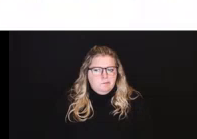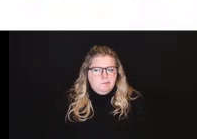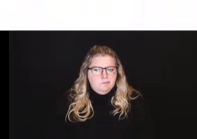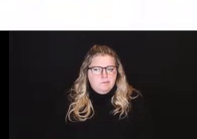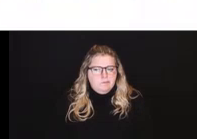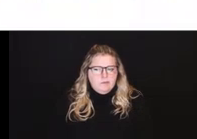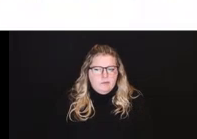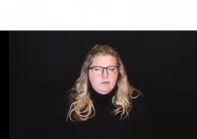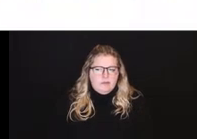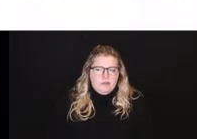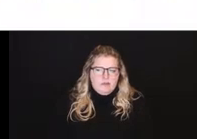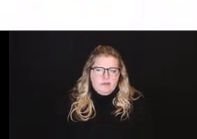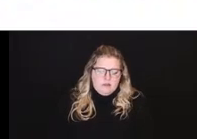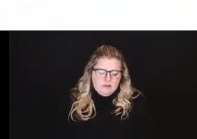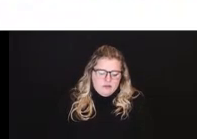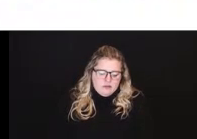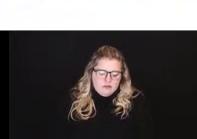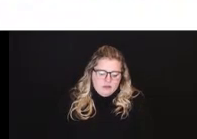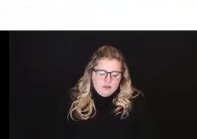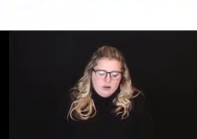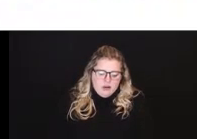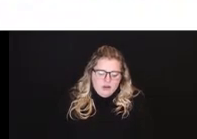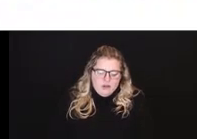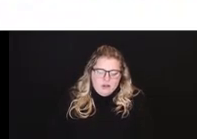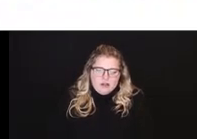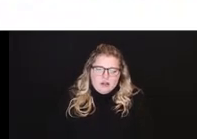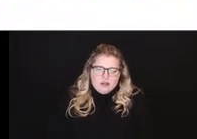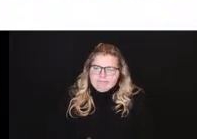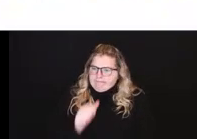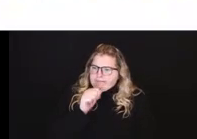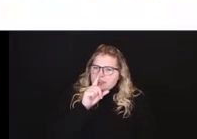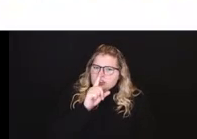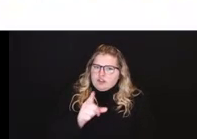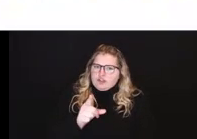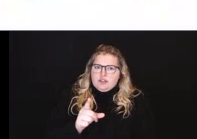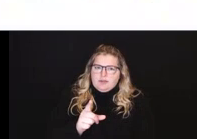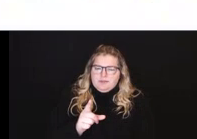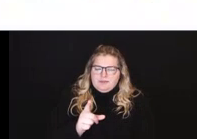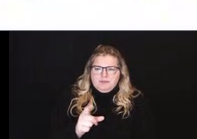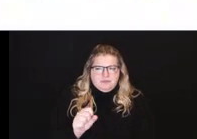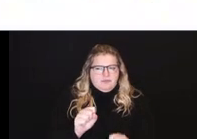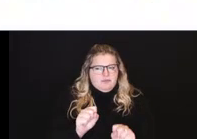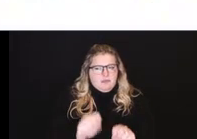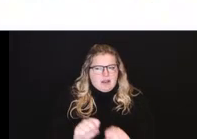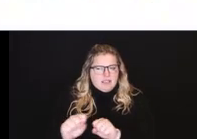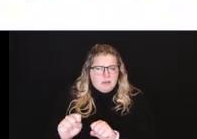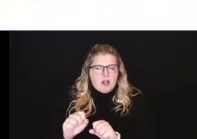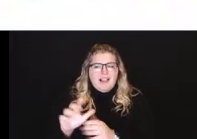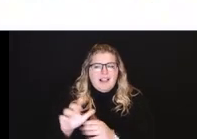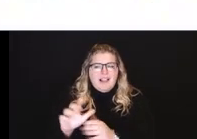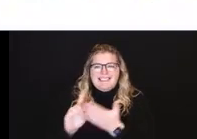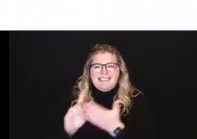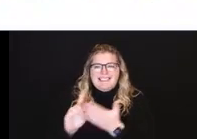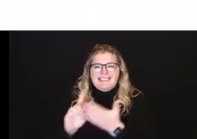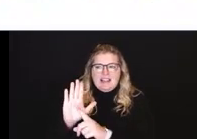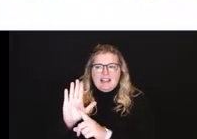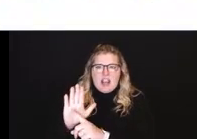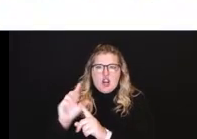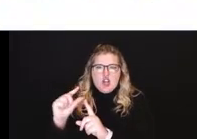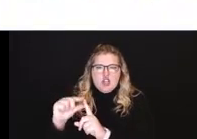Yeah, I don't know if that, I'm not sure. That's probably, might be very possibly a common term in design. It's just not one I'm familiar